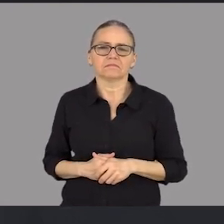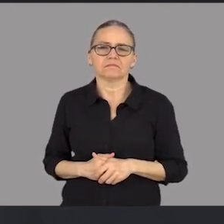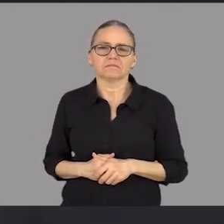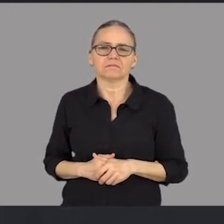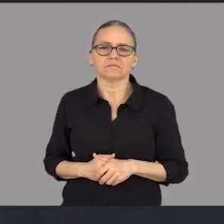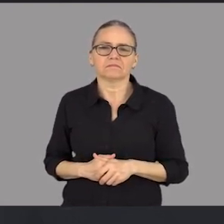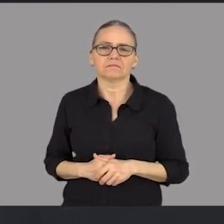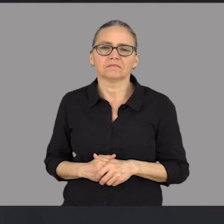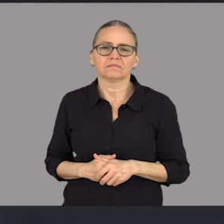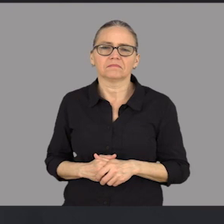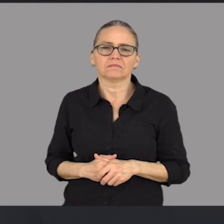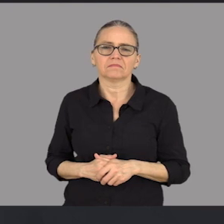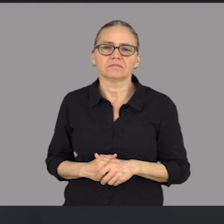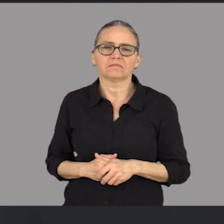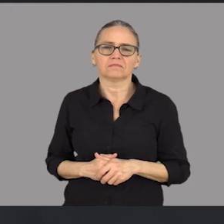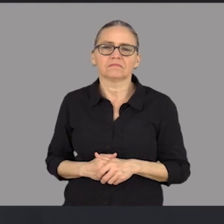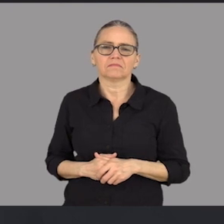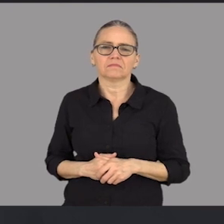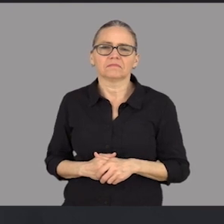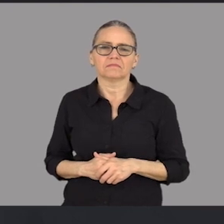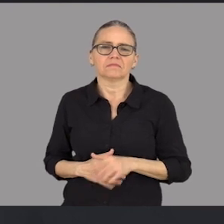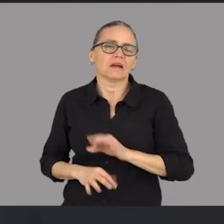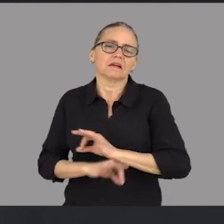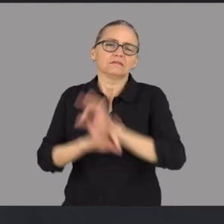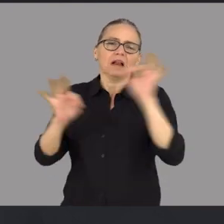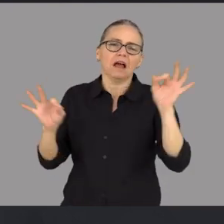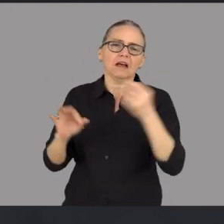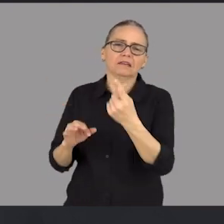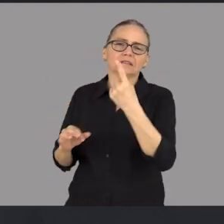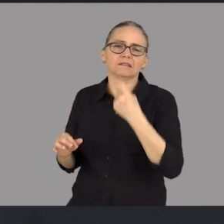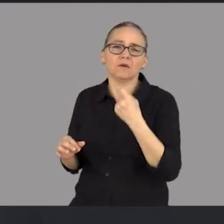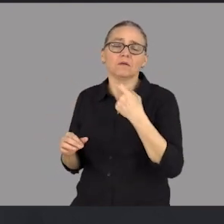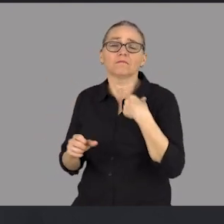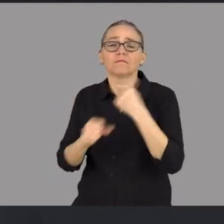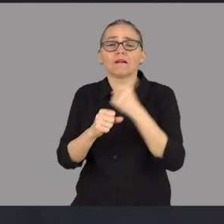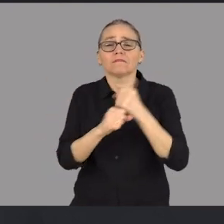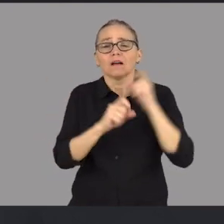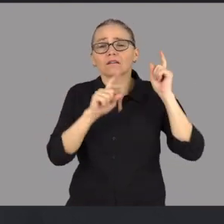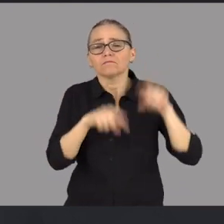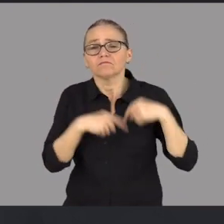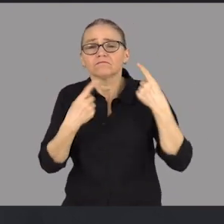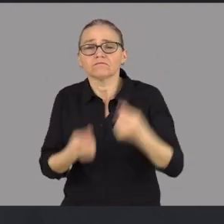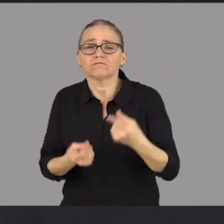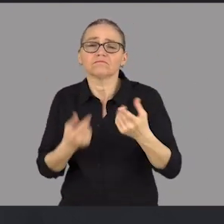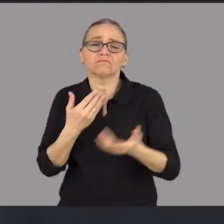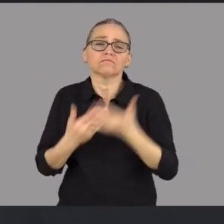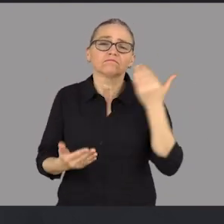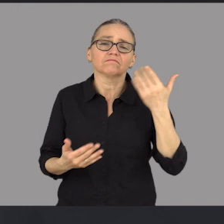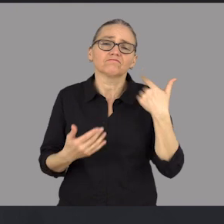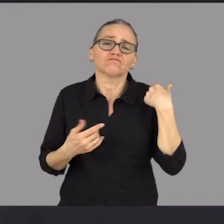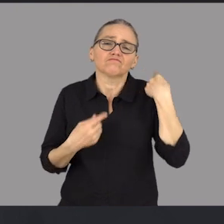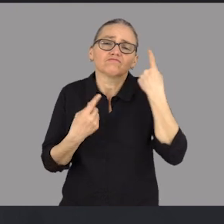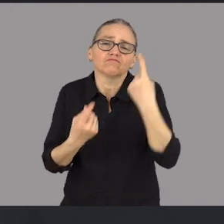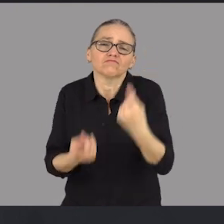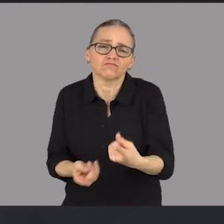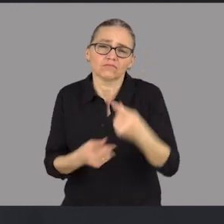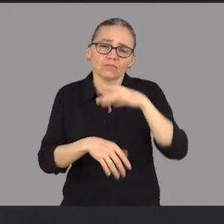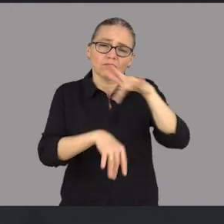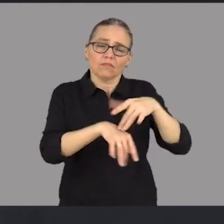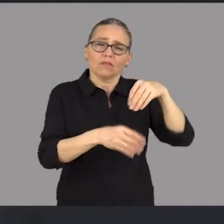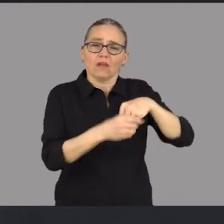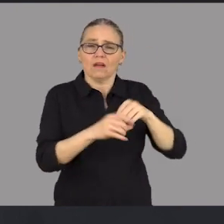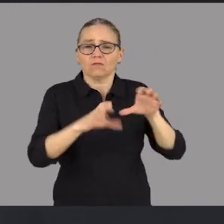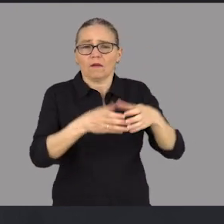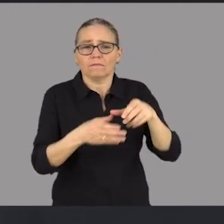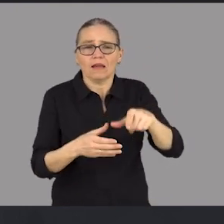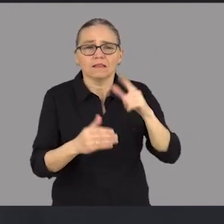I can answer. I think that's a great question. I've been at this for a little bit now